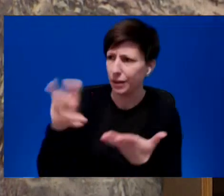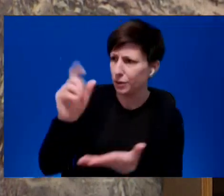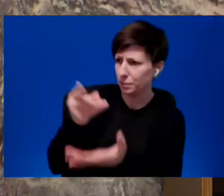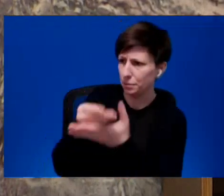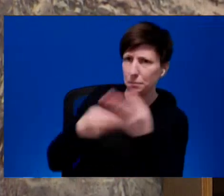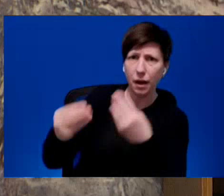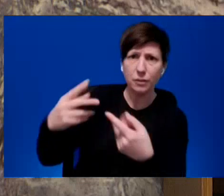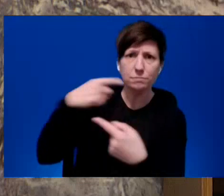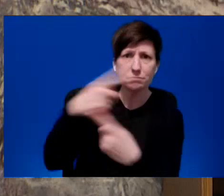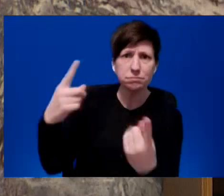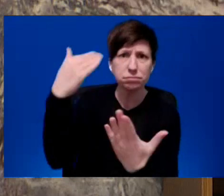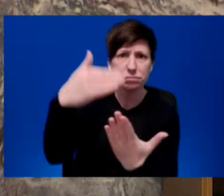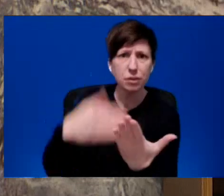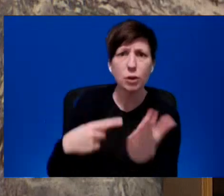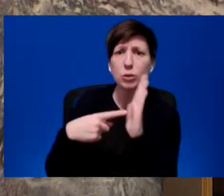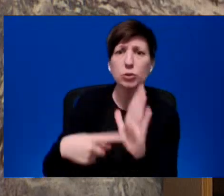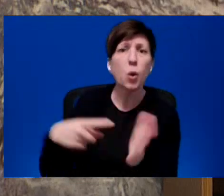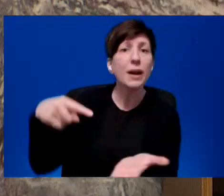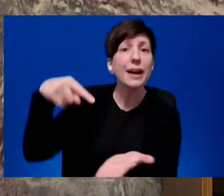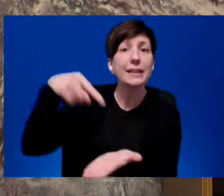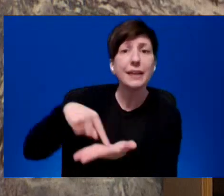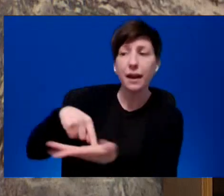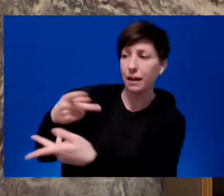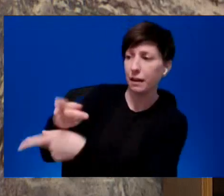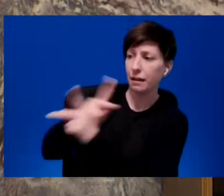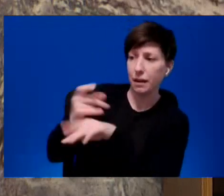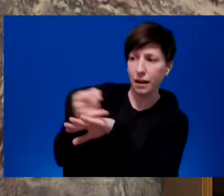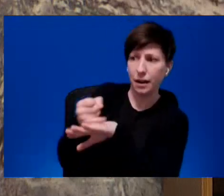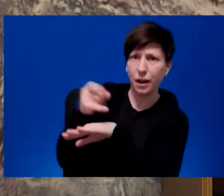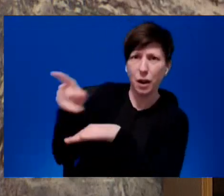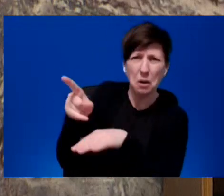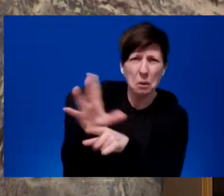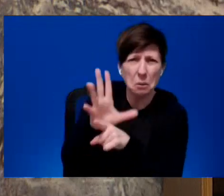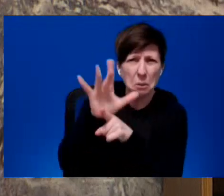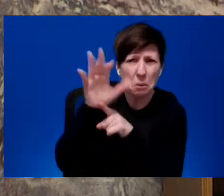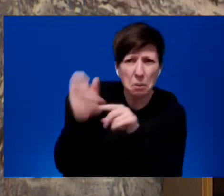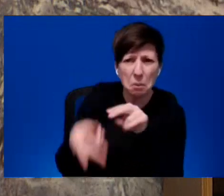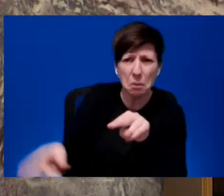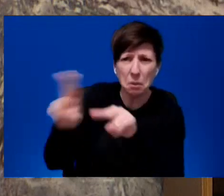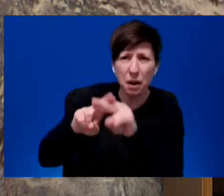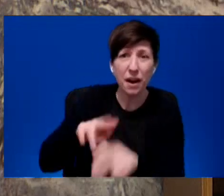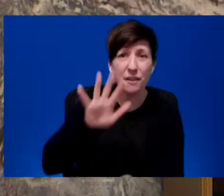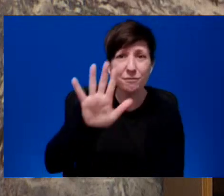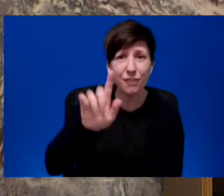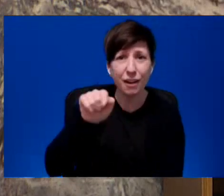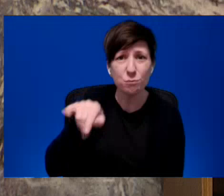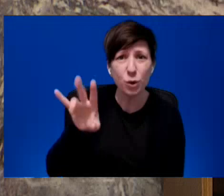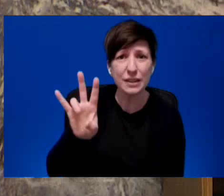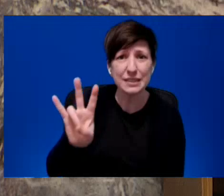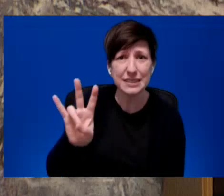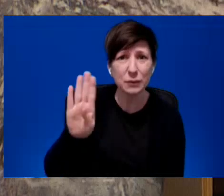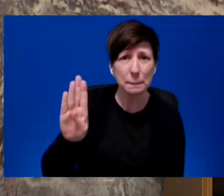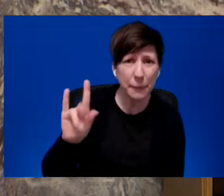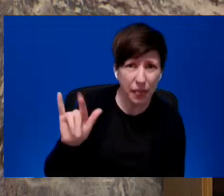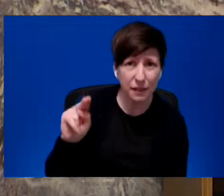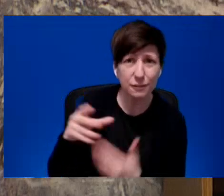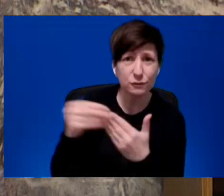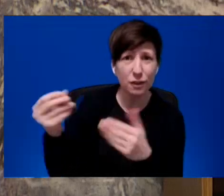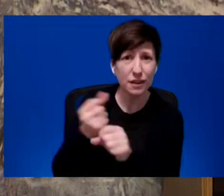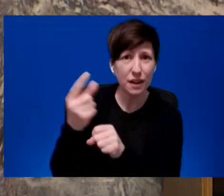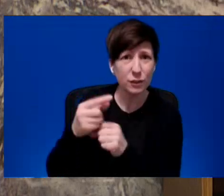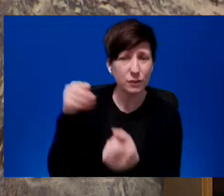costs exploding to $5.7 billion a year. Higher minimum payments on the provincial credit